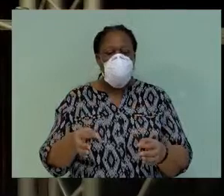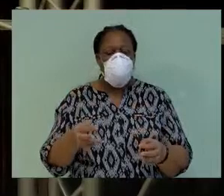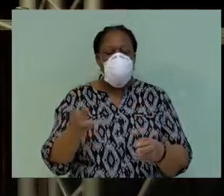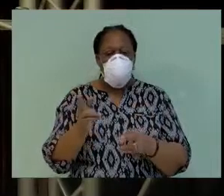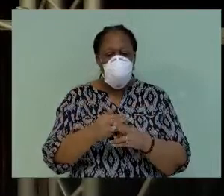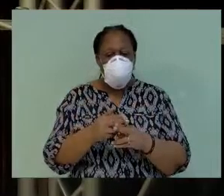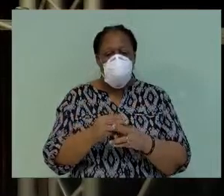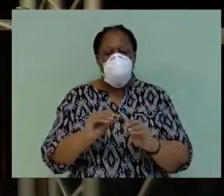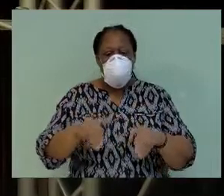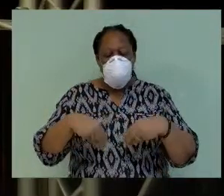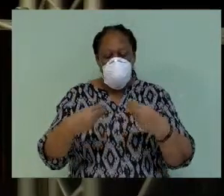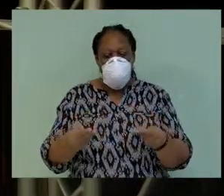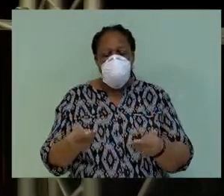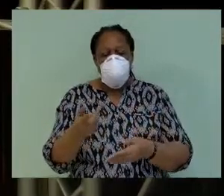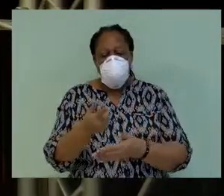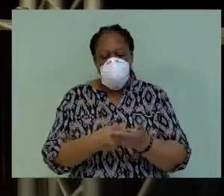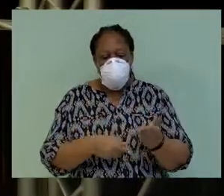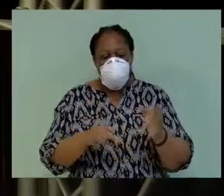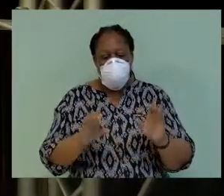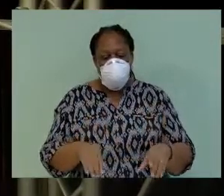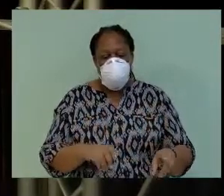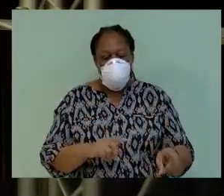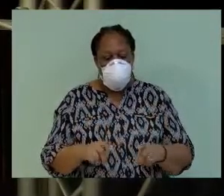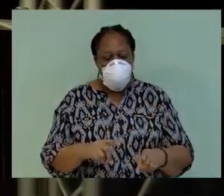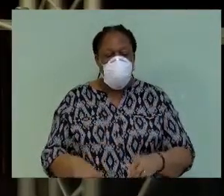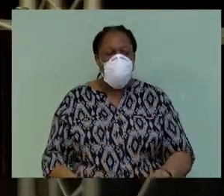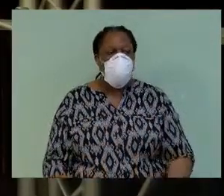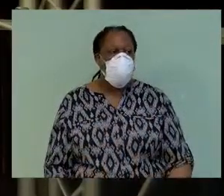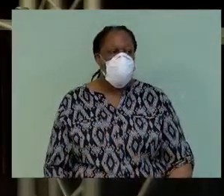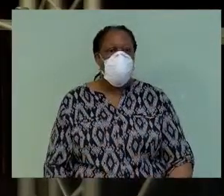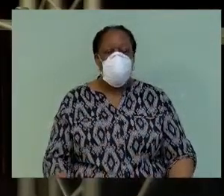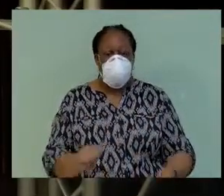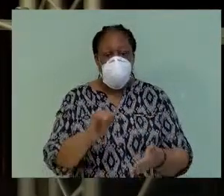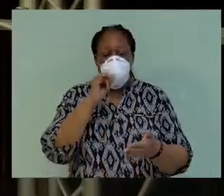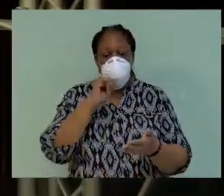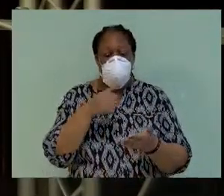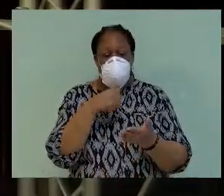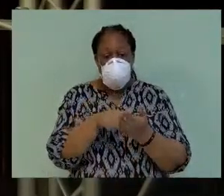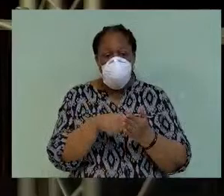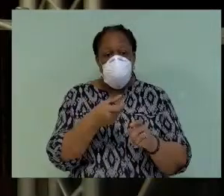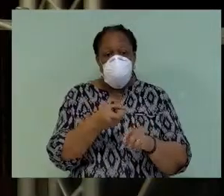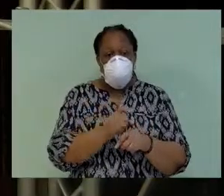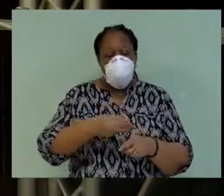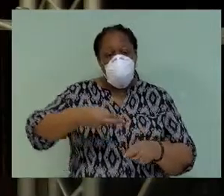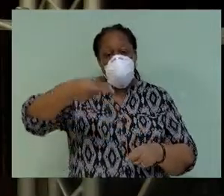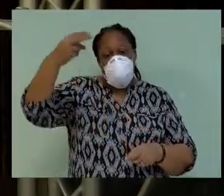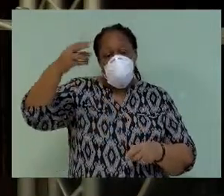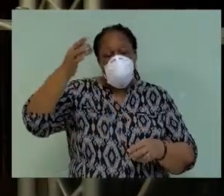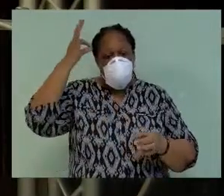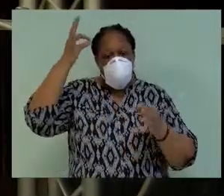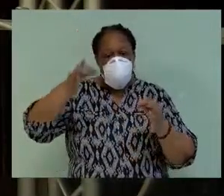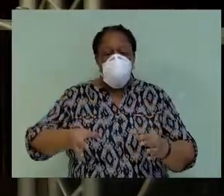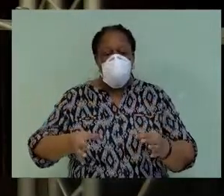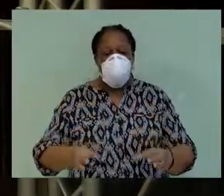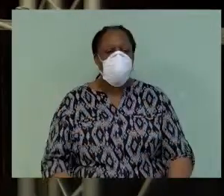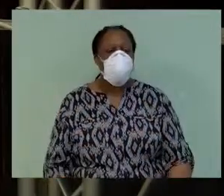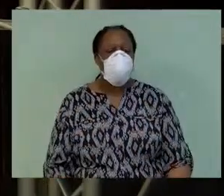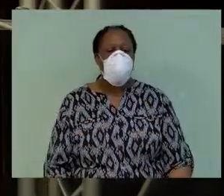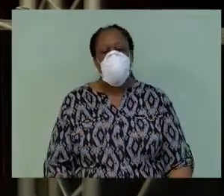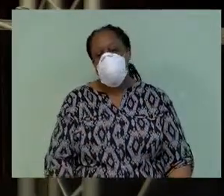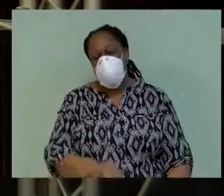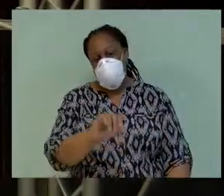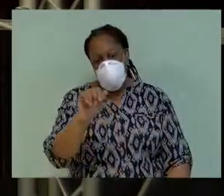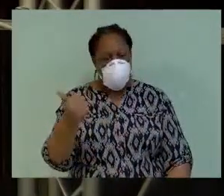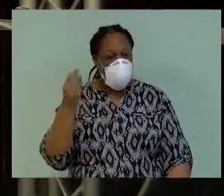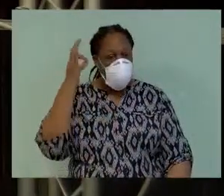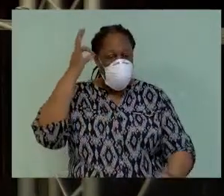And that was from the High Court. I will now speak to the Magistrate Court.